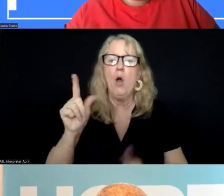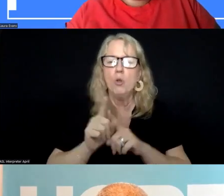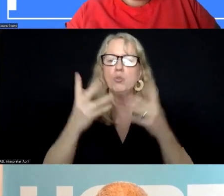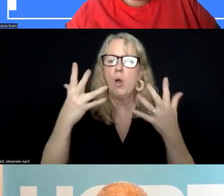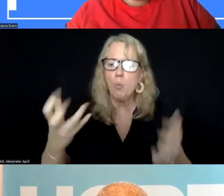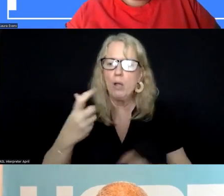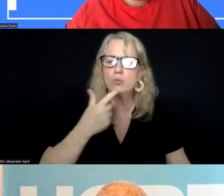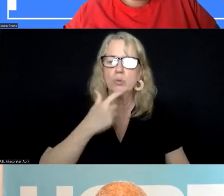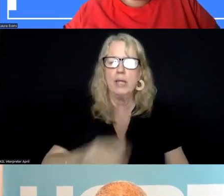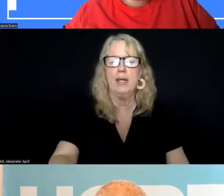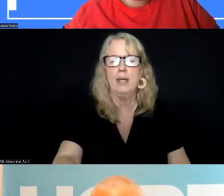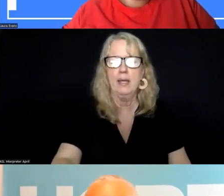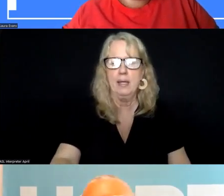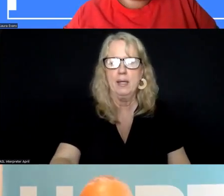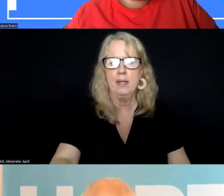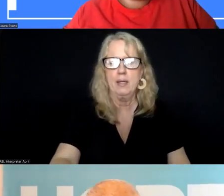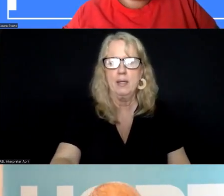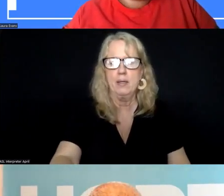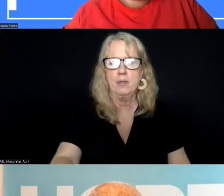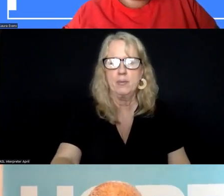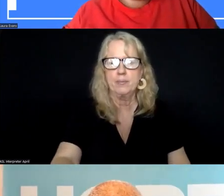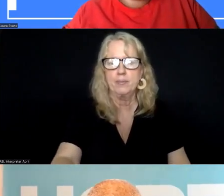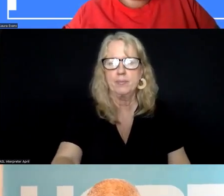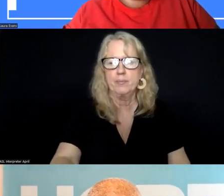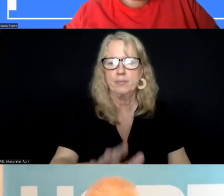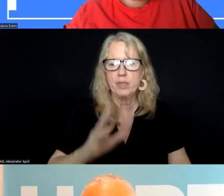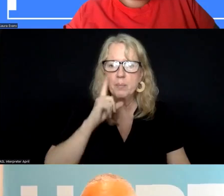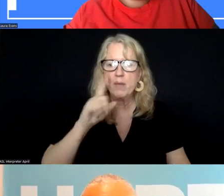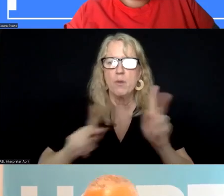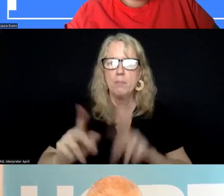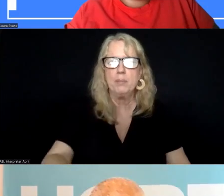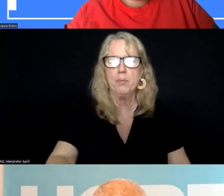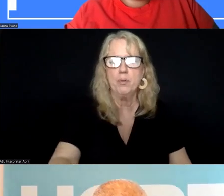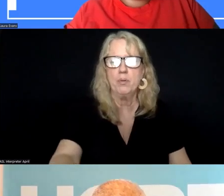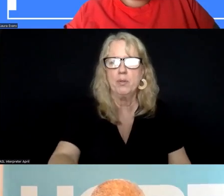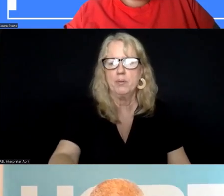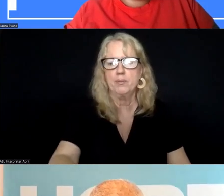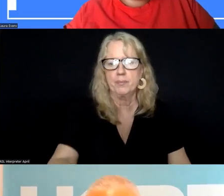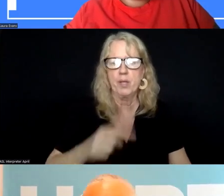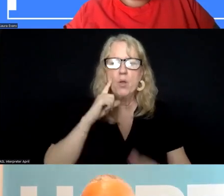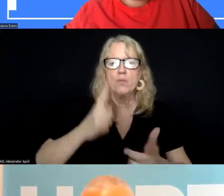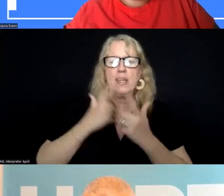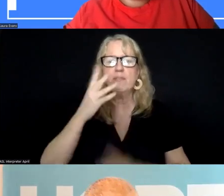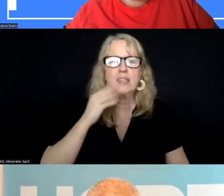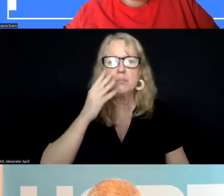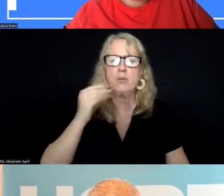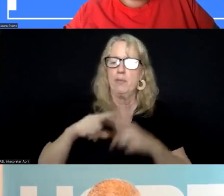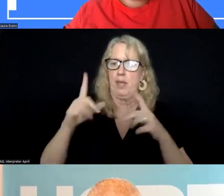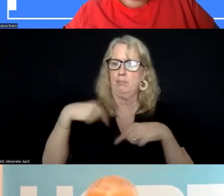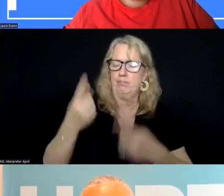say that the incredible impact of advocacy, especially from people with lived experience. There's a version of